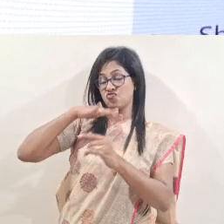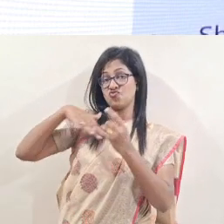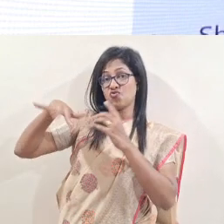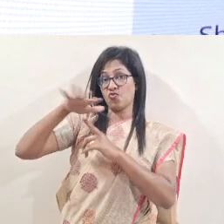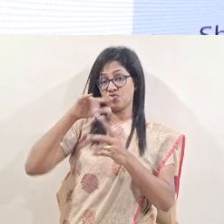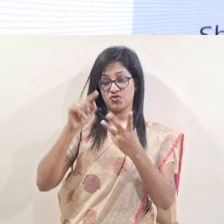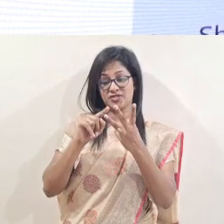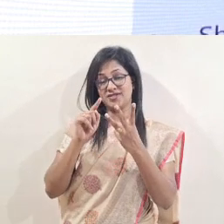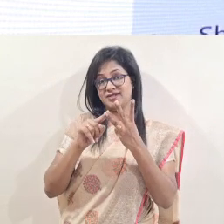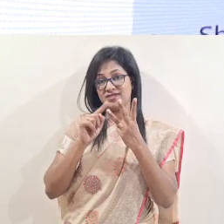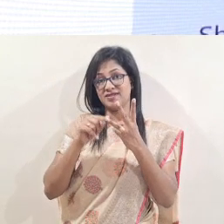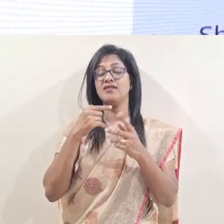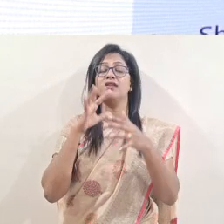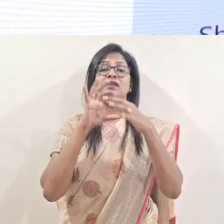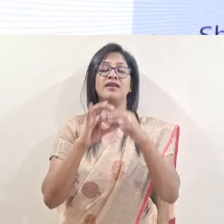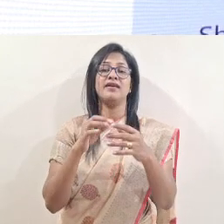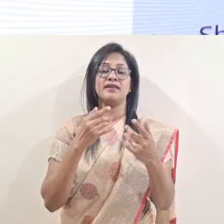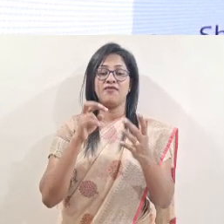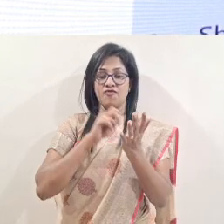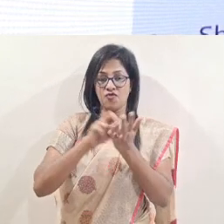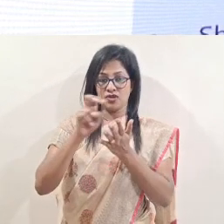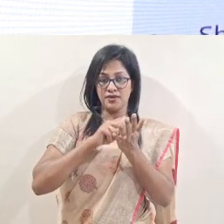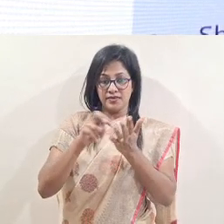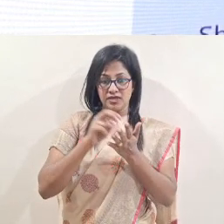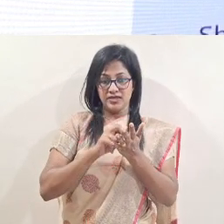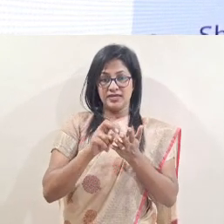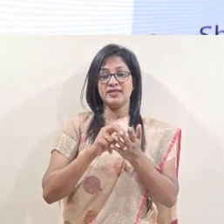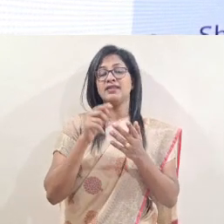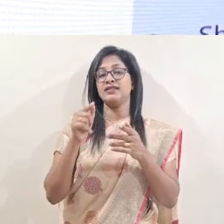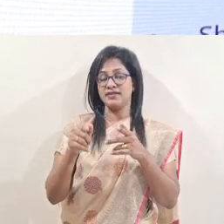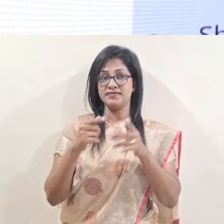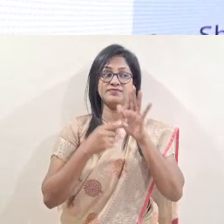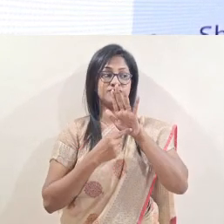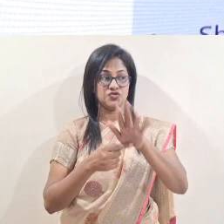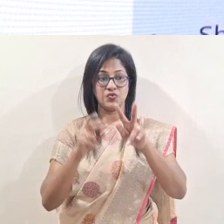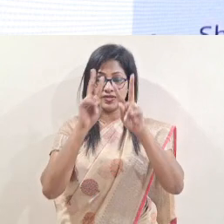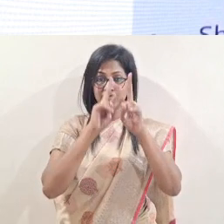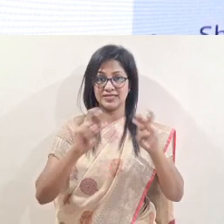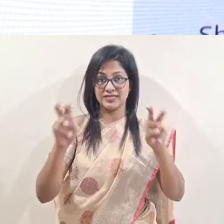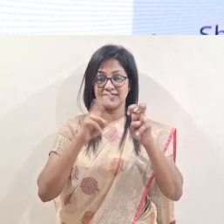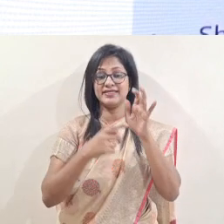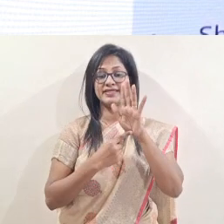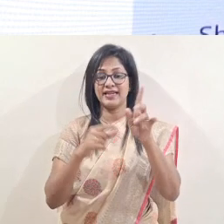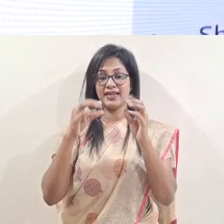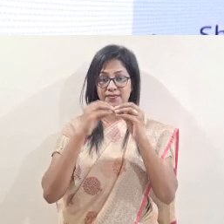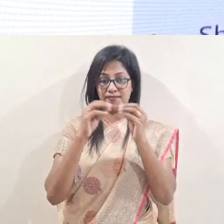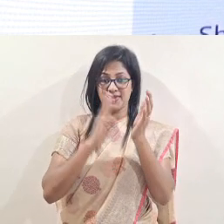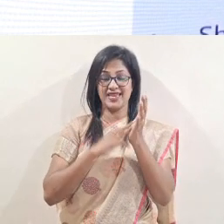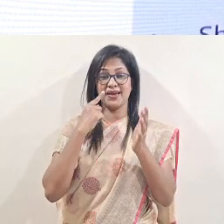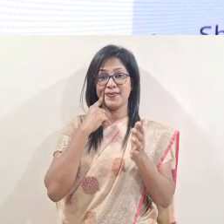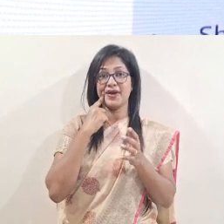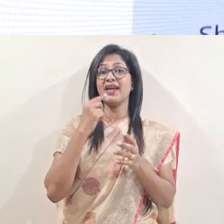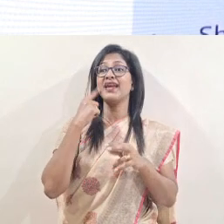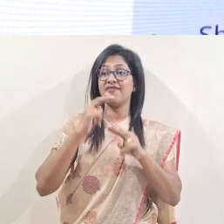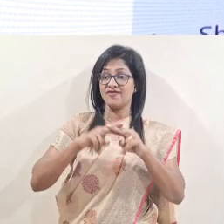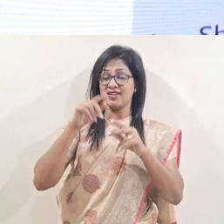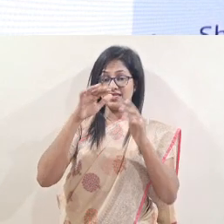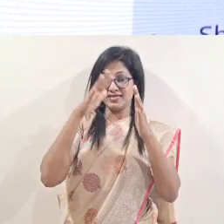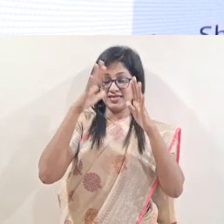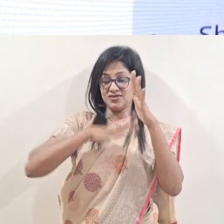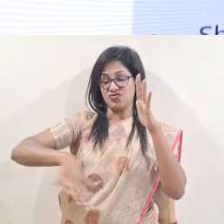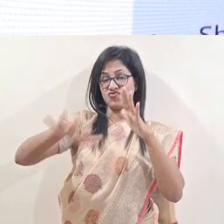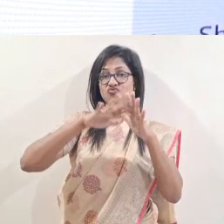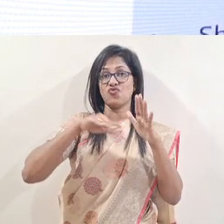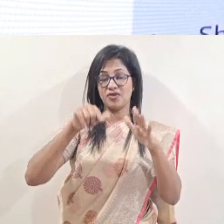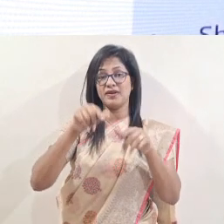the walkability point of view, there has been studies which have suggested that BMI score of the people who are living in these zones have